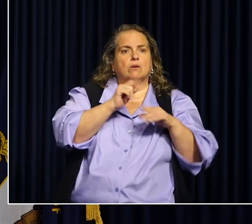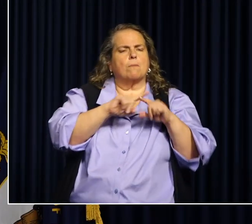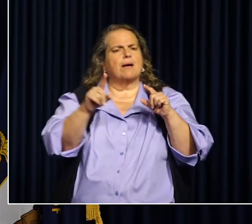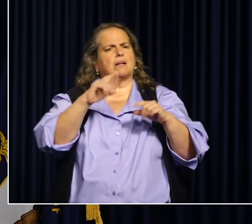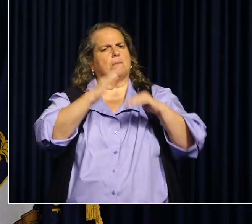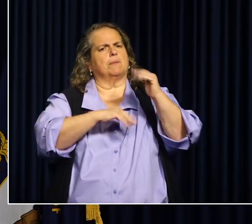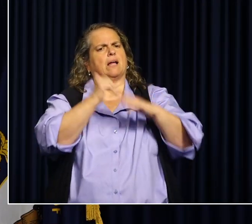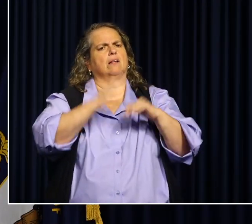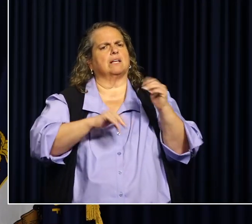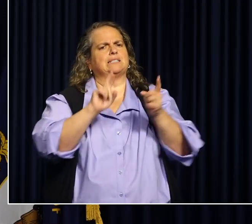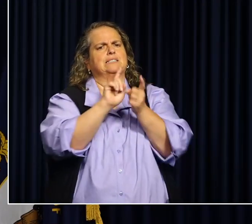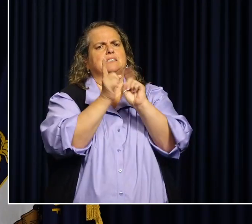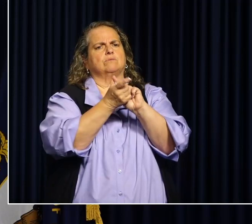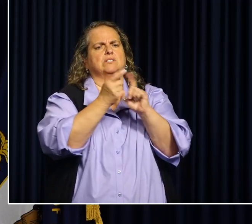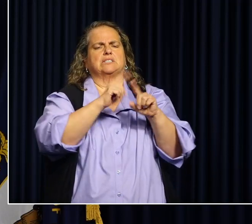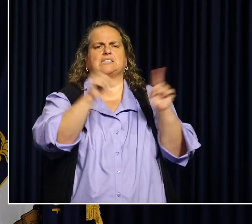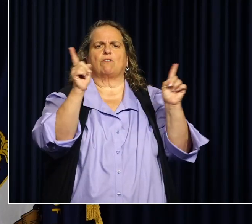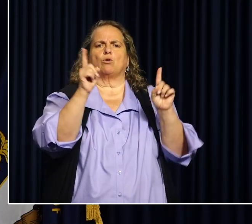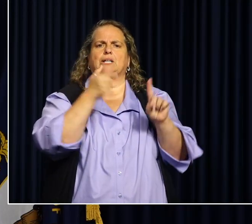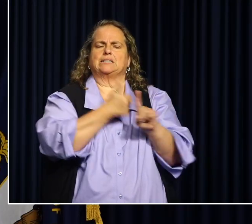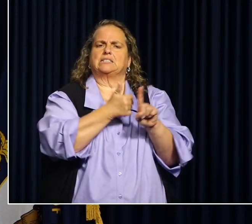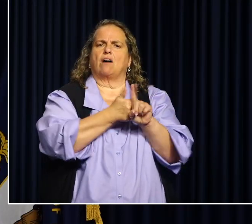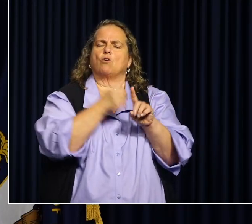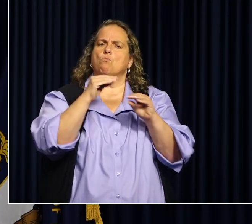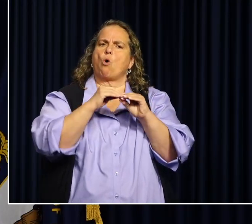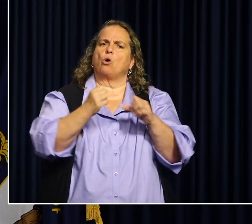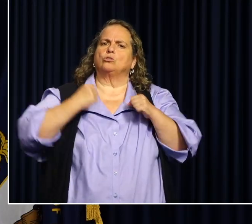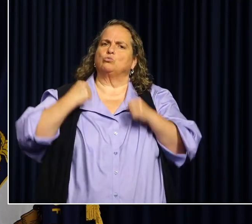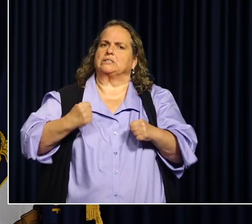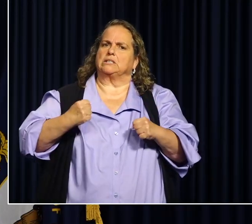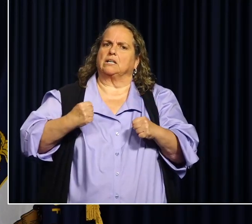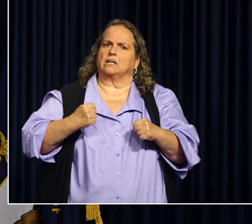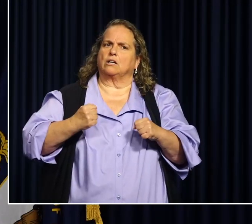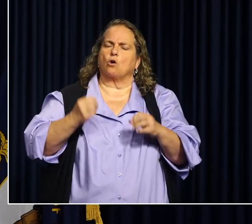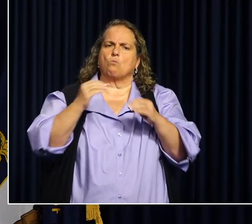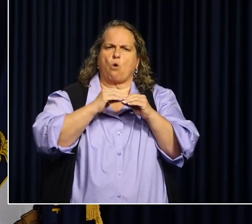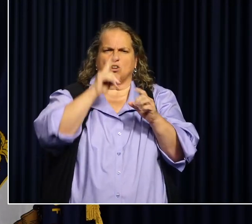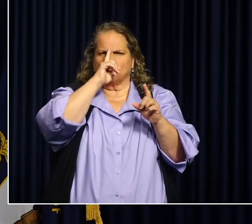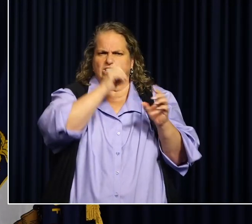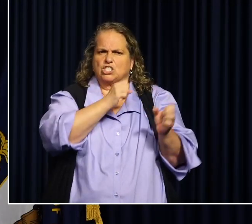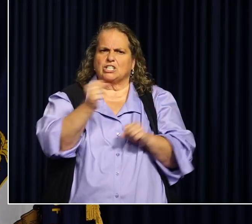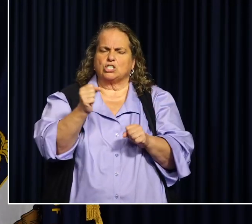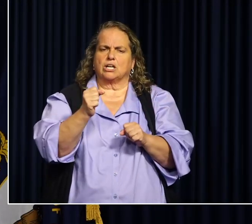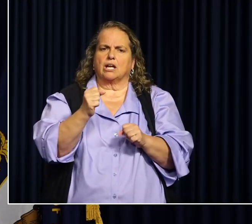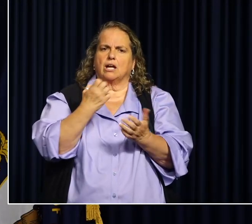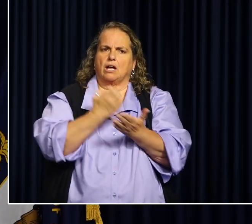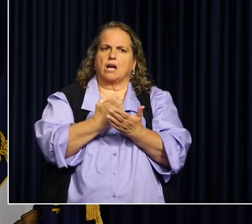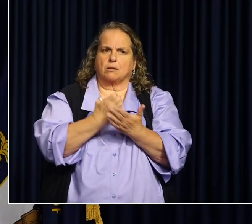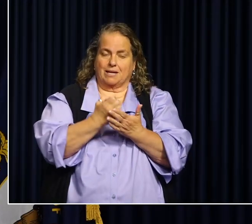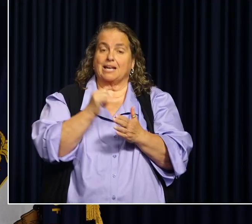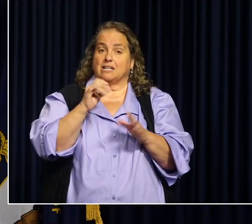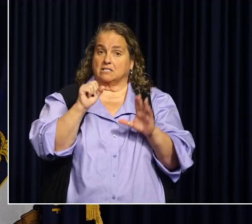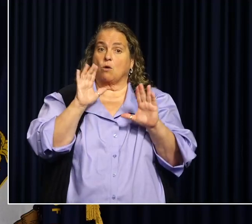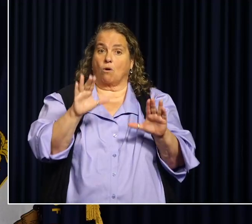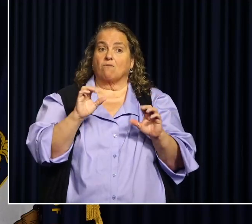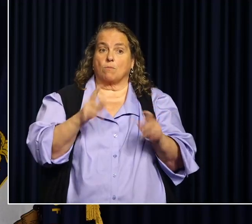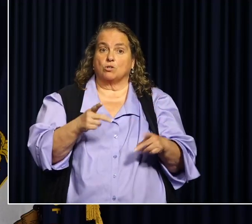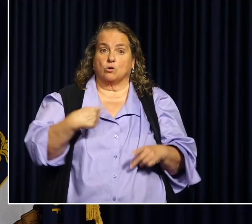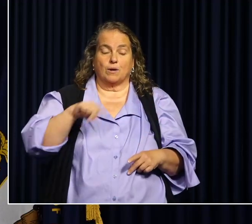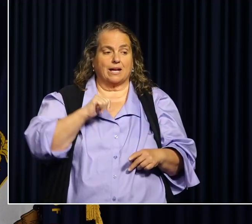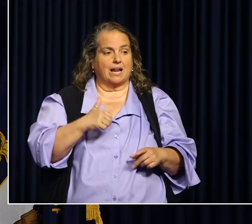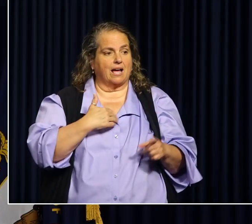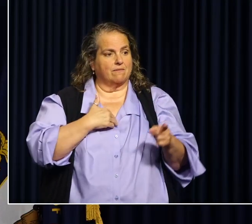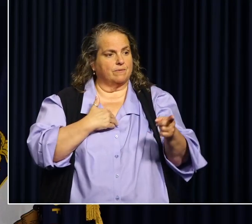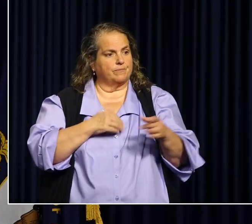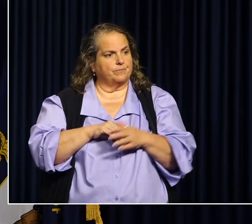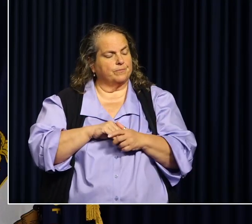itself and building a more resilient and a more strategic economy is a real opportunity that we're going to have.